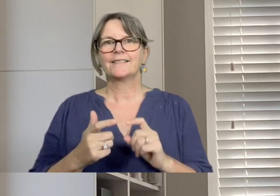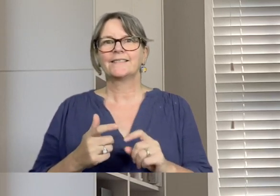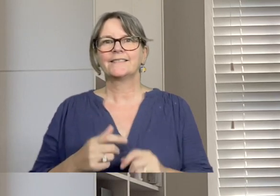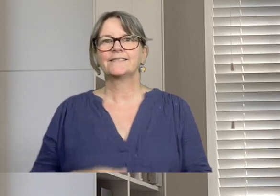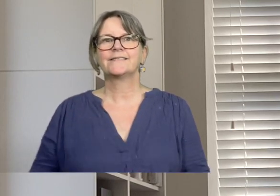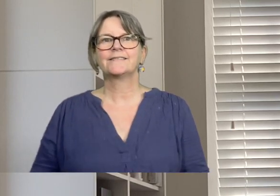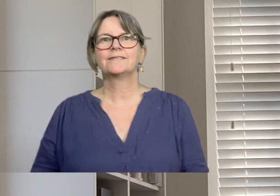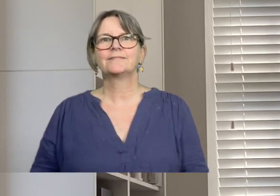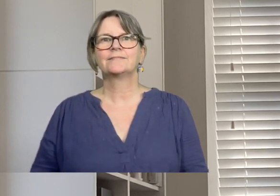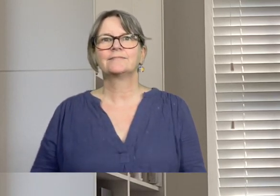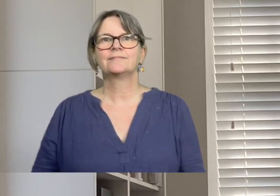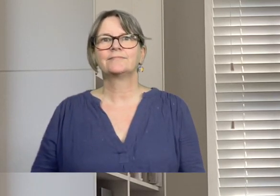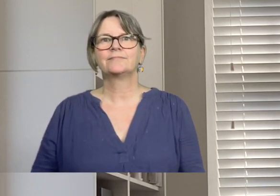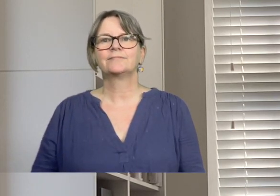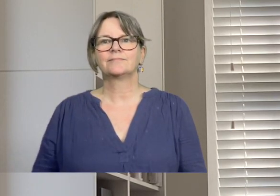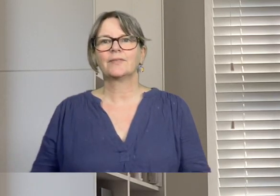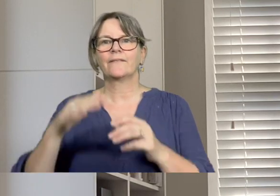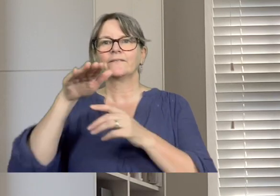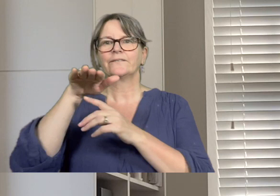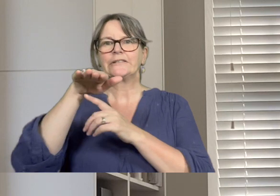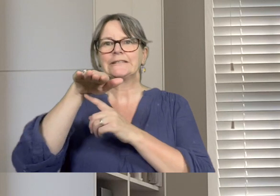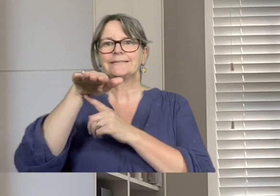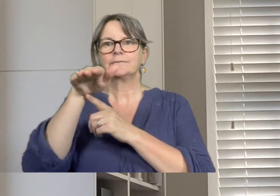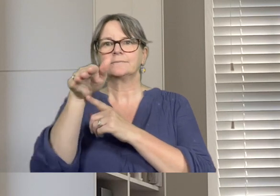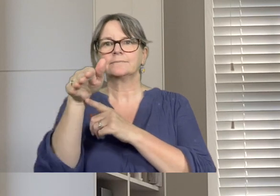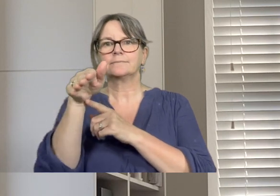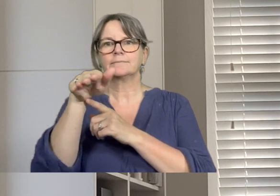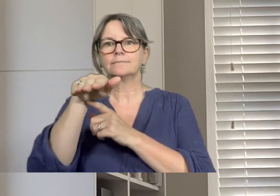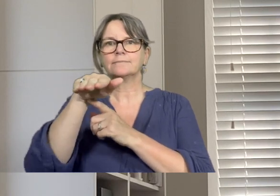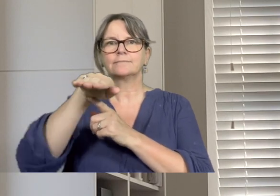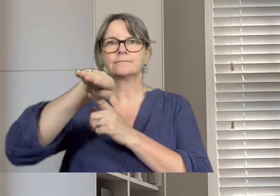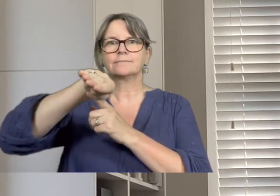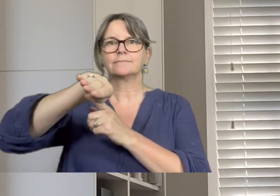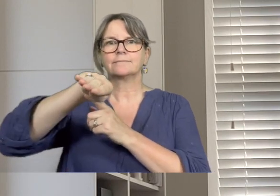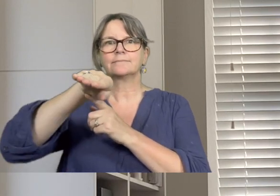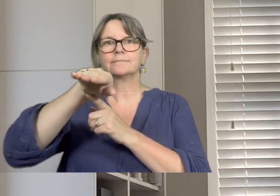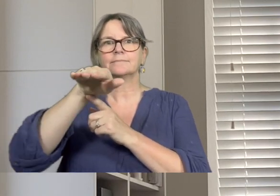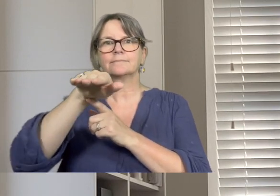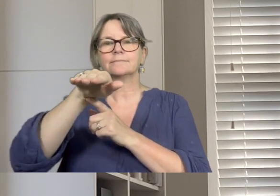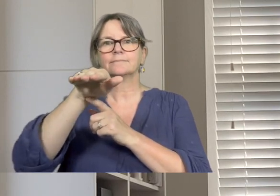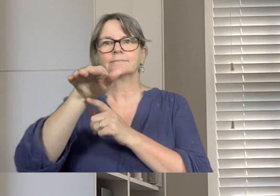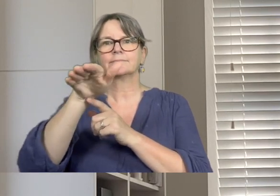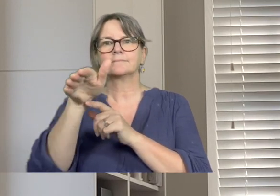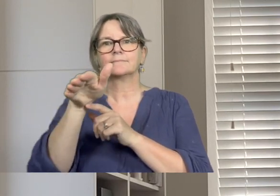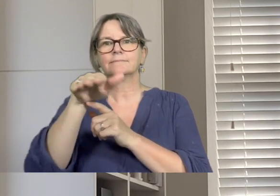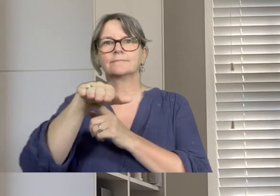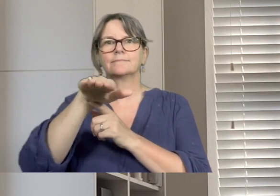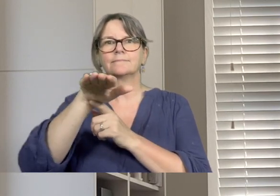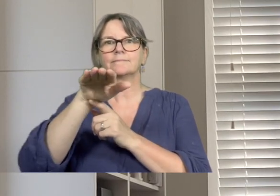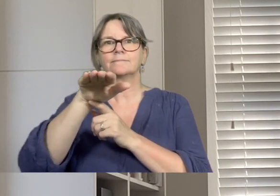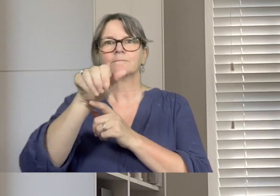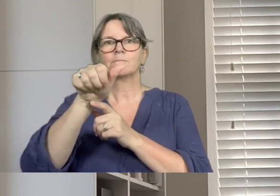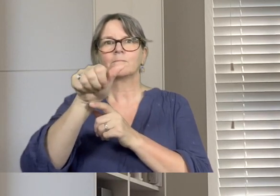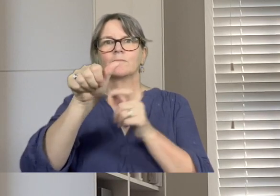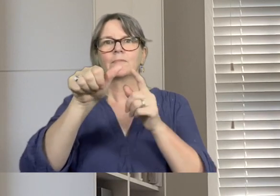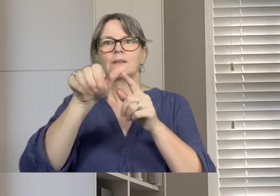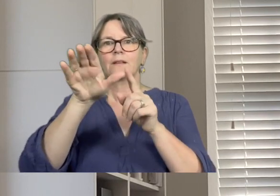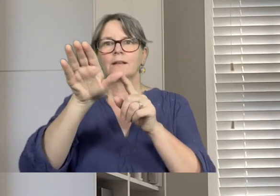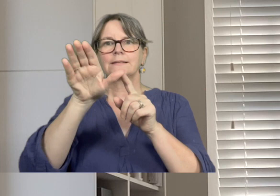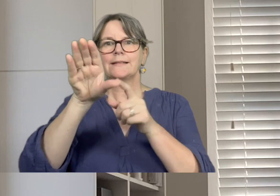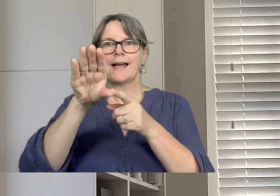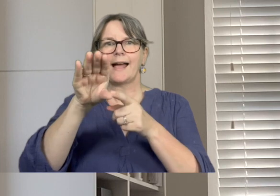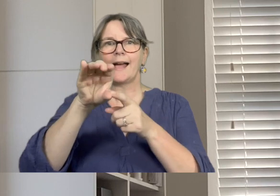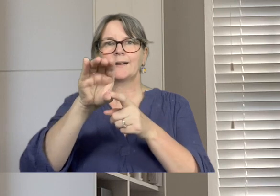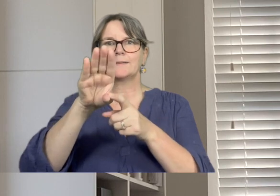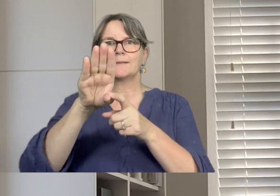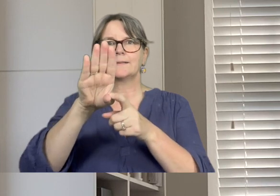we're going to bring the toe towards you and the little toe is going to go towards the ceiling. So what I'm doing is pulling the band so that the big toe comes down, the little toe goes up